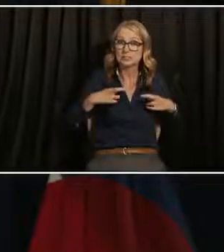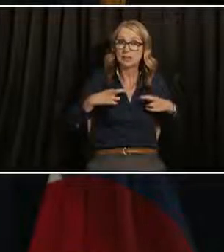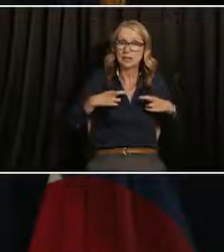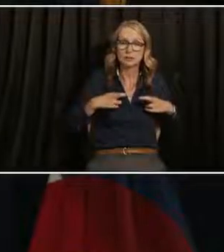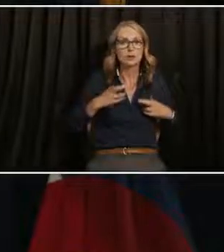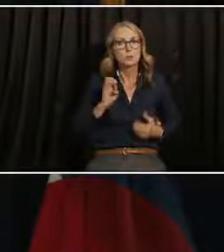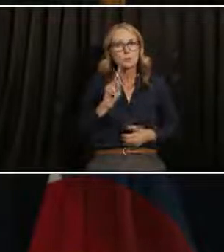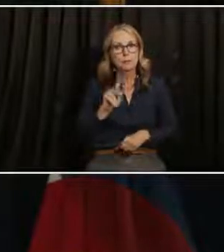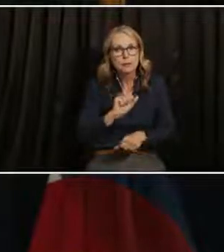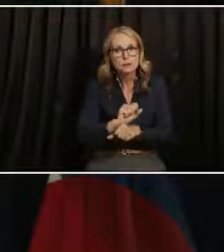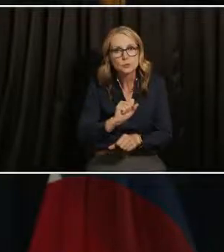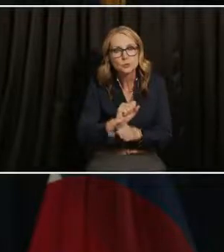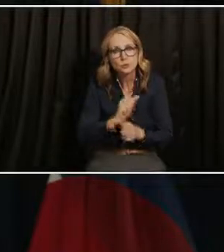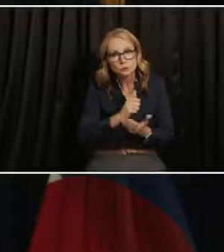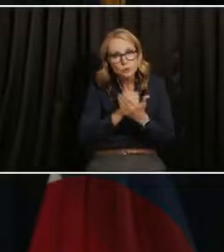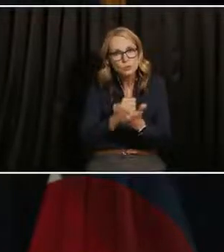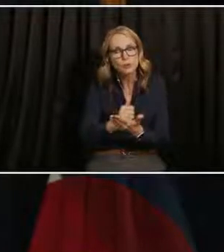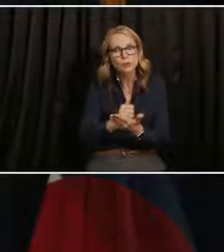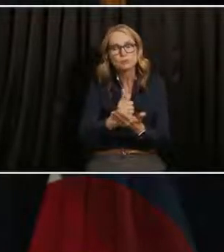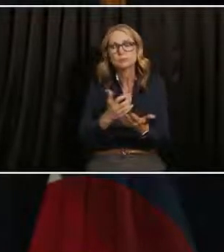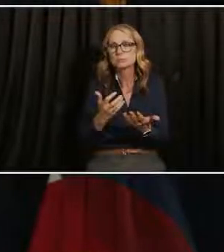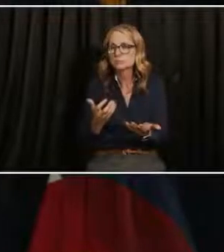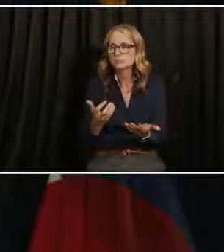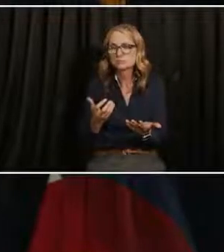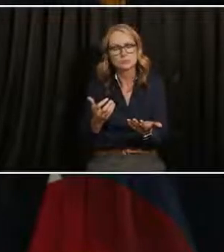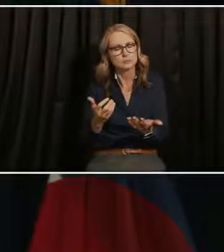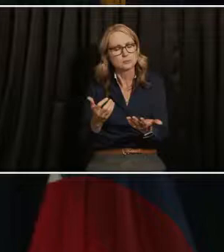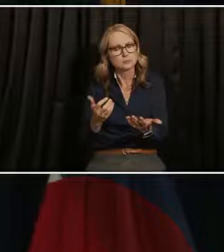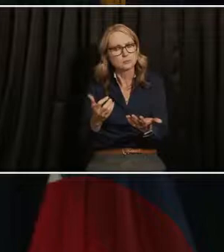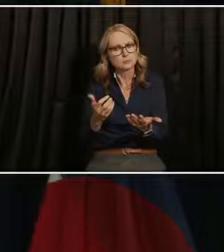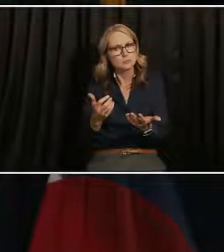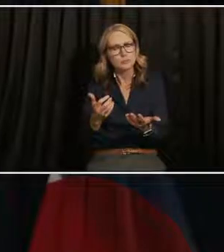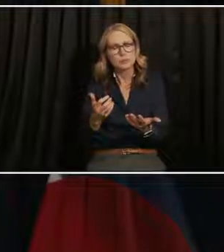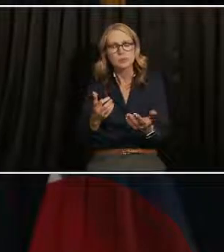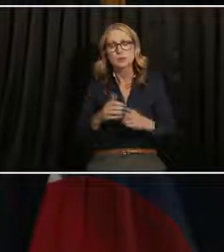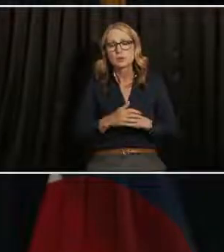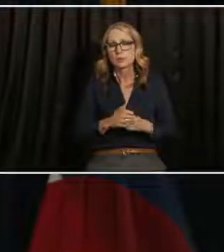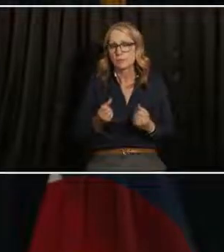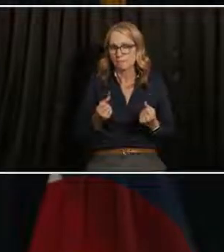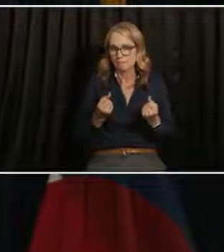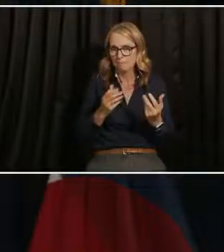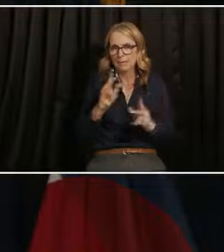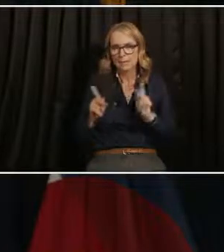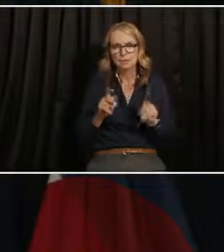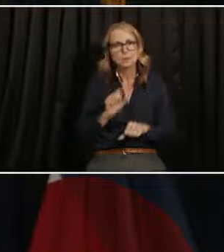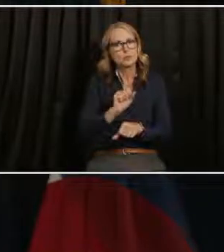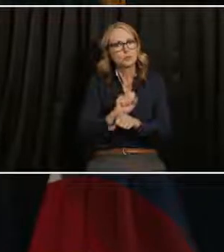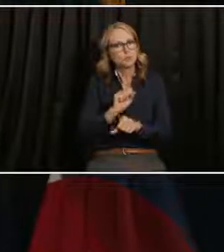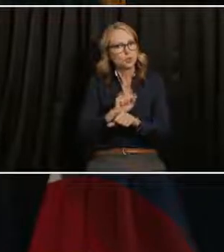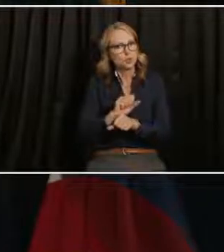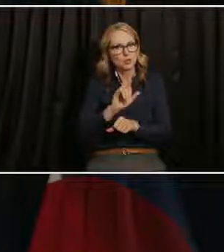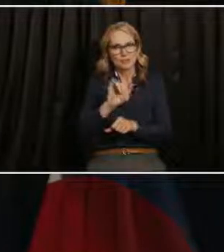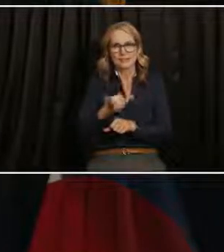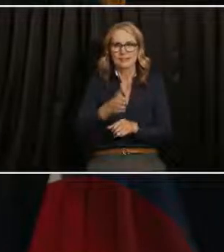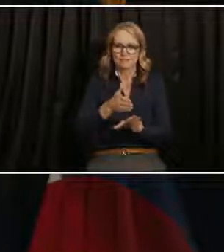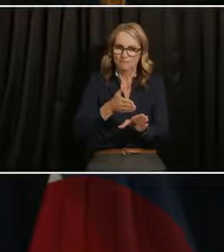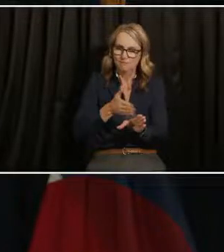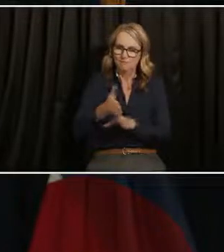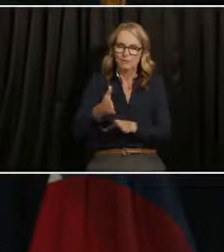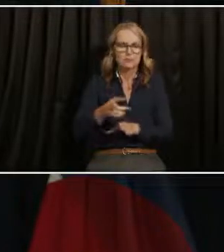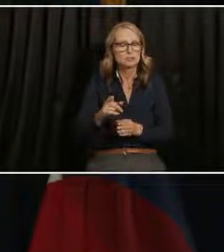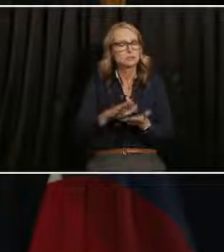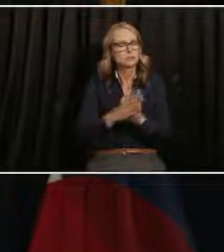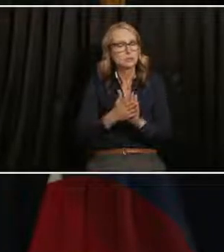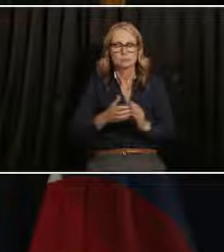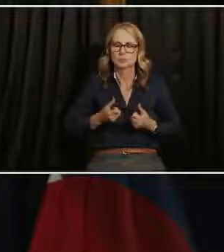it's, simply a function of human nature that many people who work in the field are burning out or have burnt out. And to those who